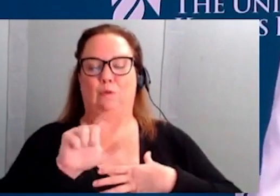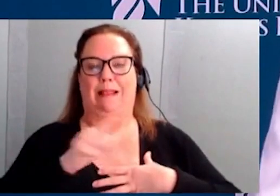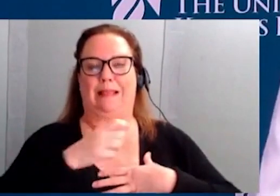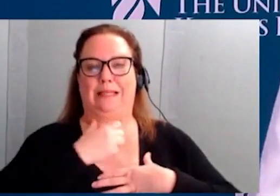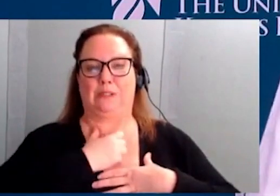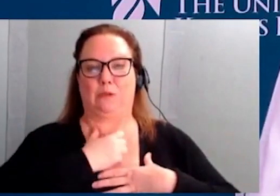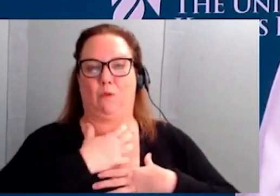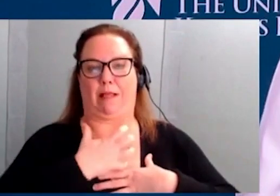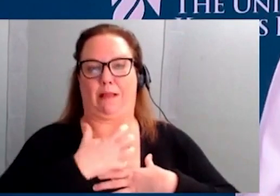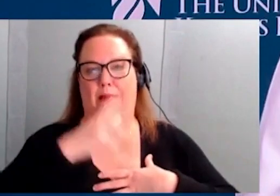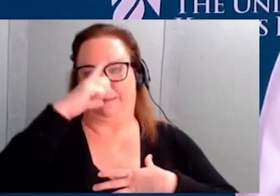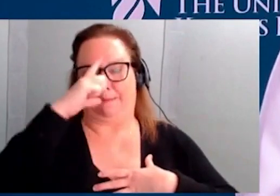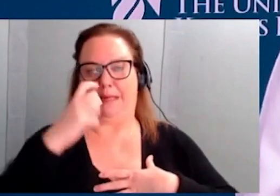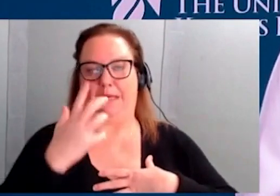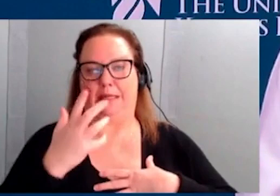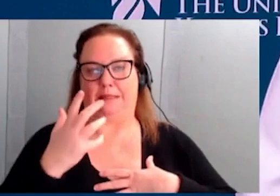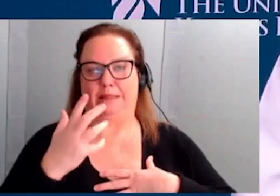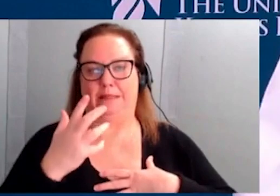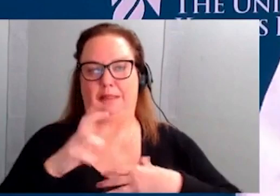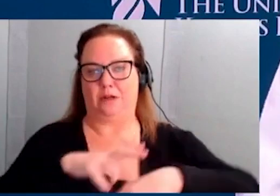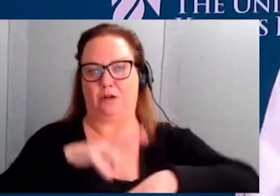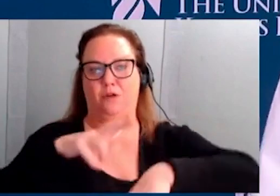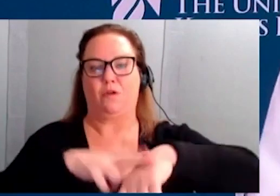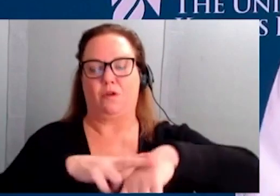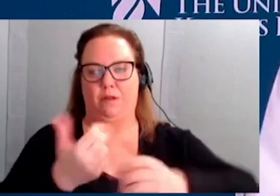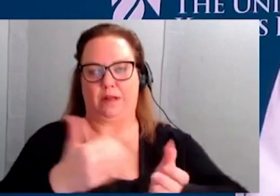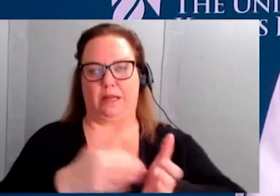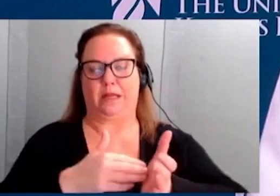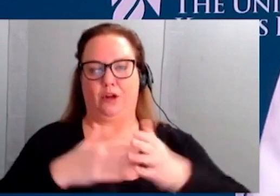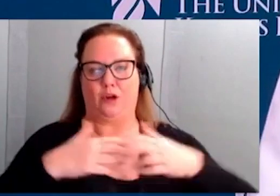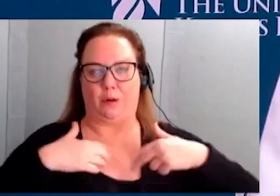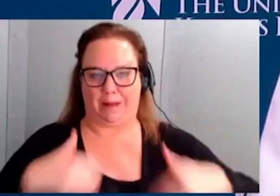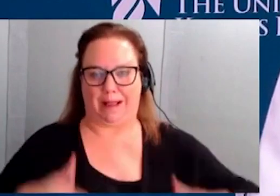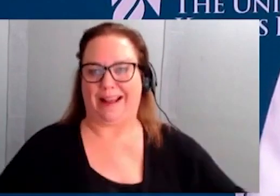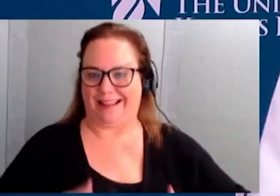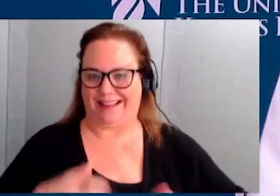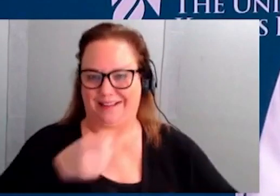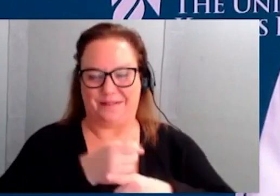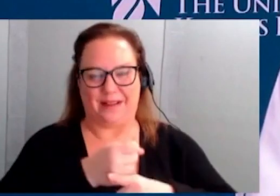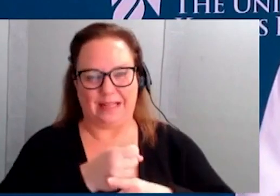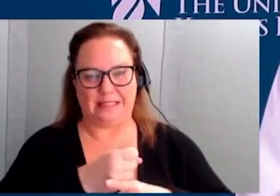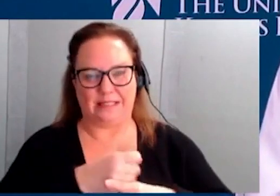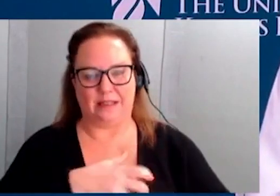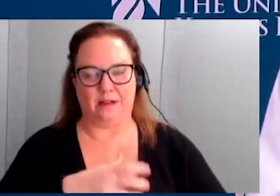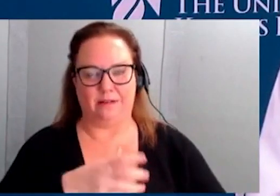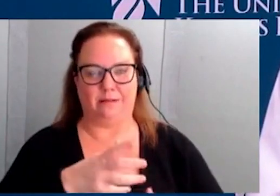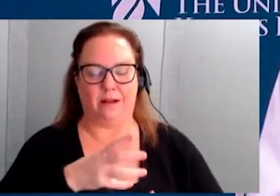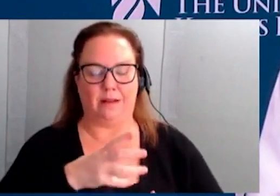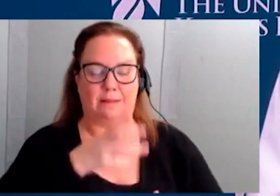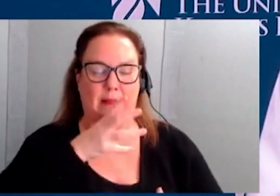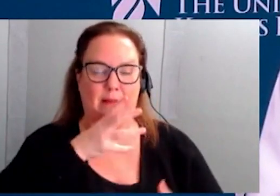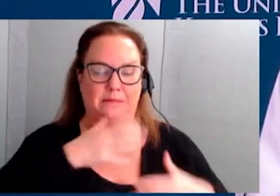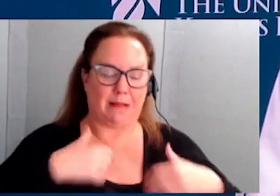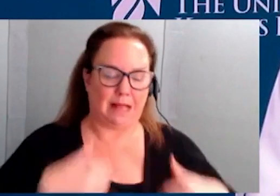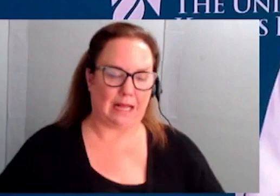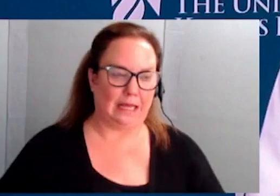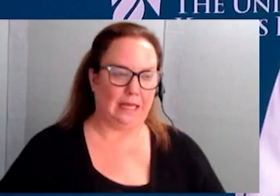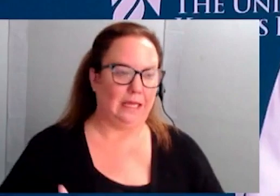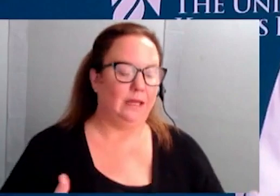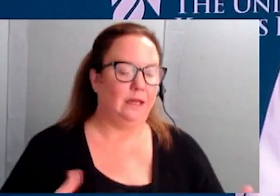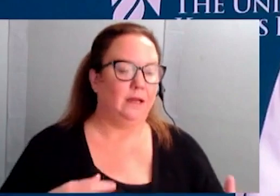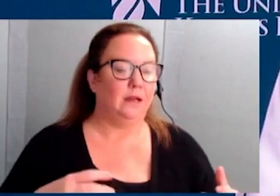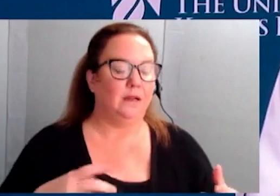of normal, again, physiologic effects on the maternal system. And so I think that part of the concern